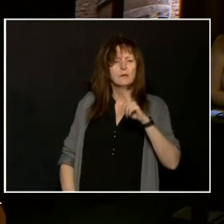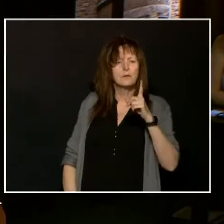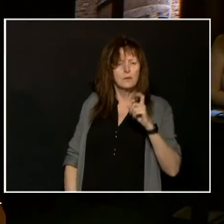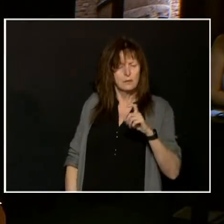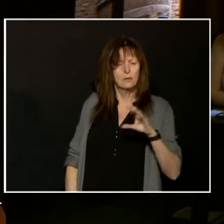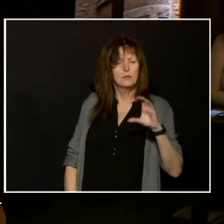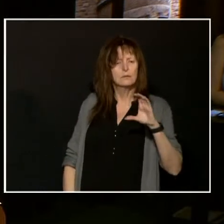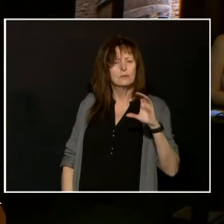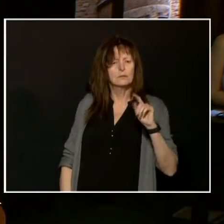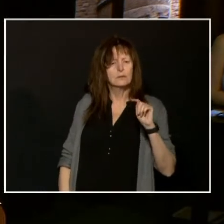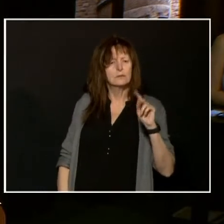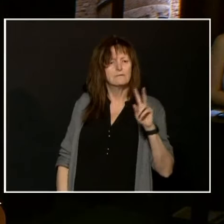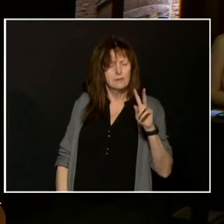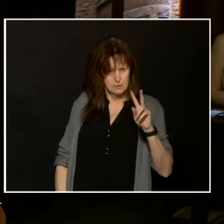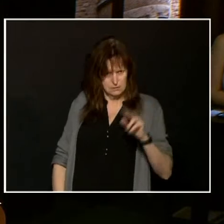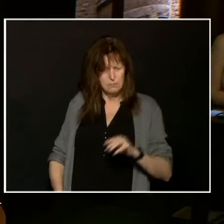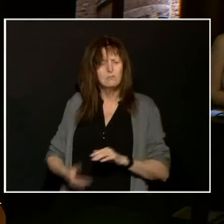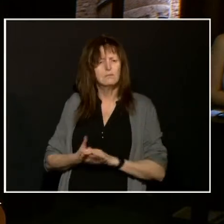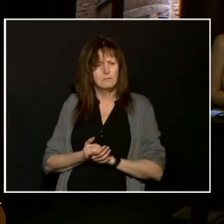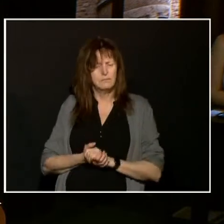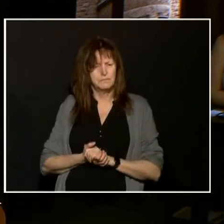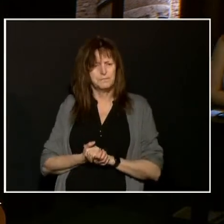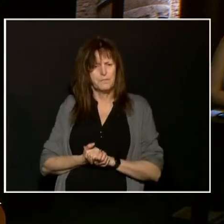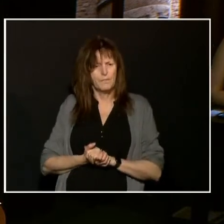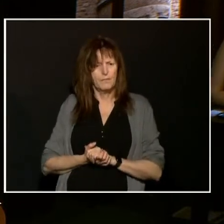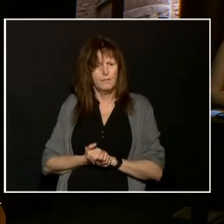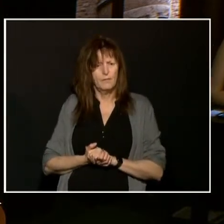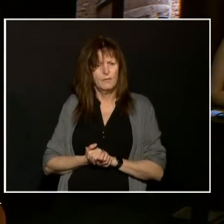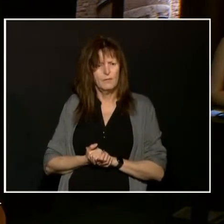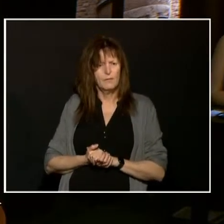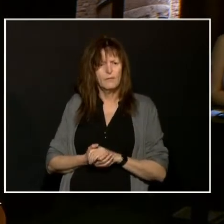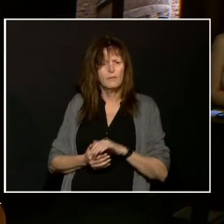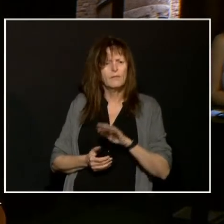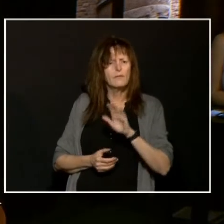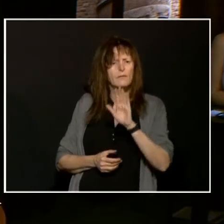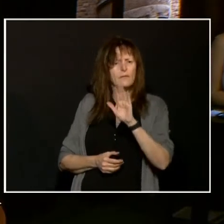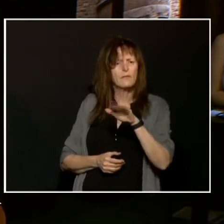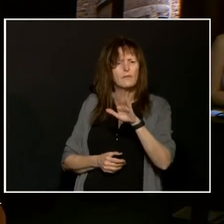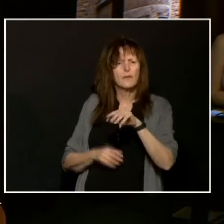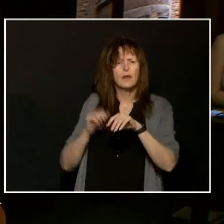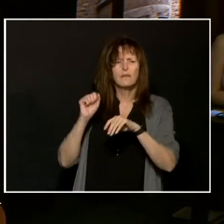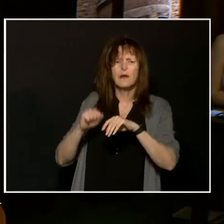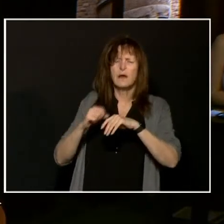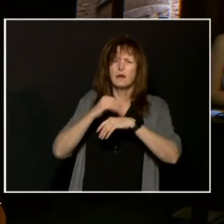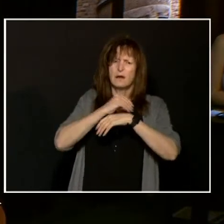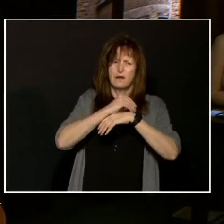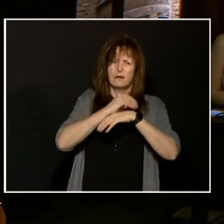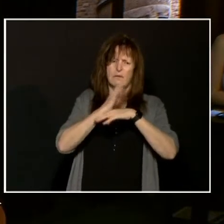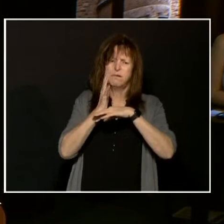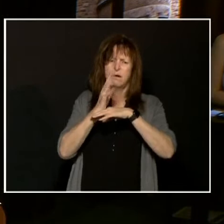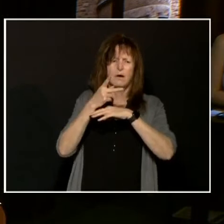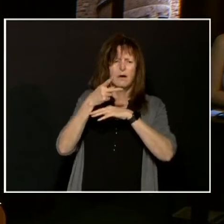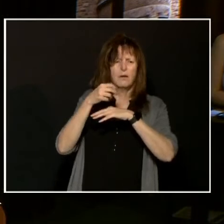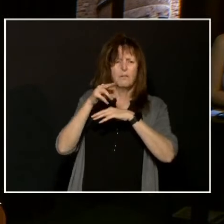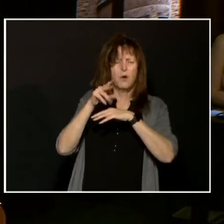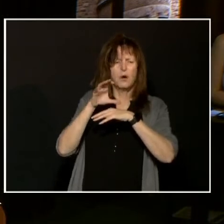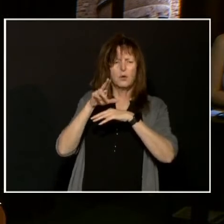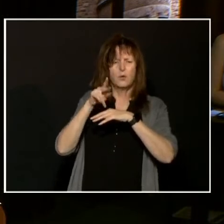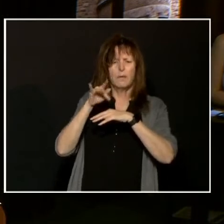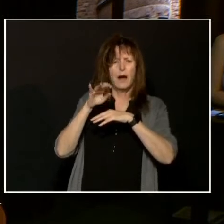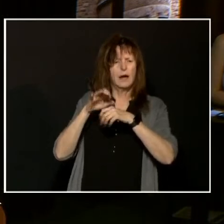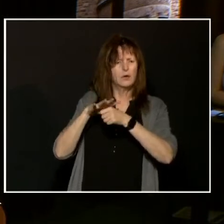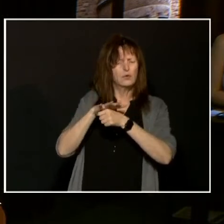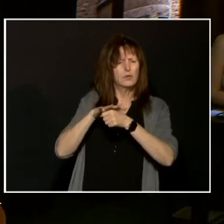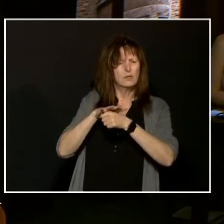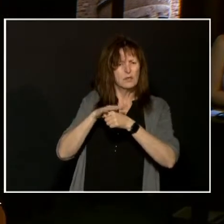Hello, thank you. I wanted to ask about the Porcupine region. I'm referring to slides 3 and 4 there. You